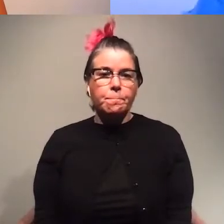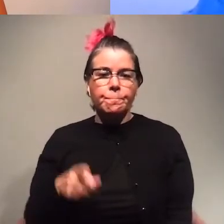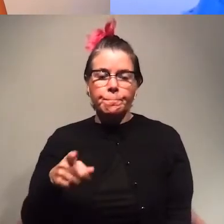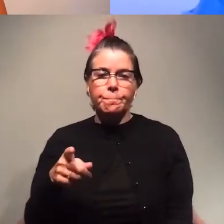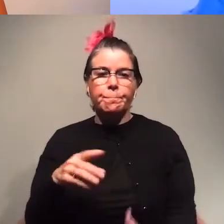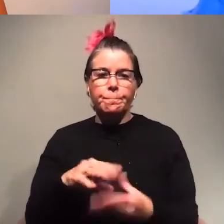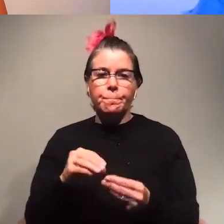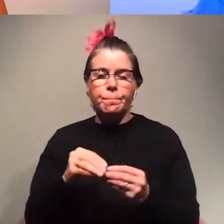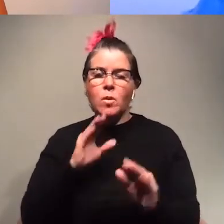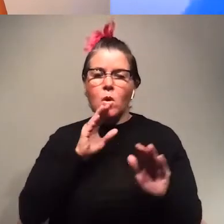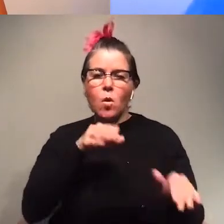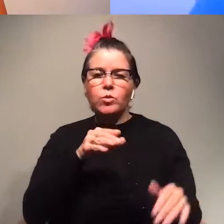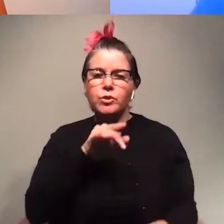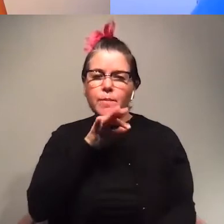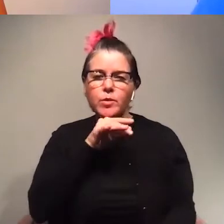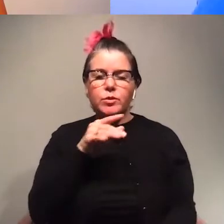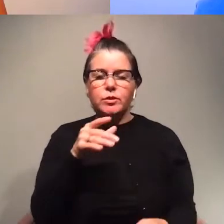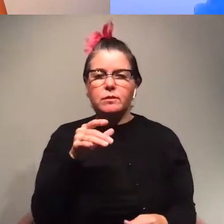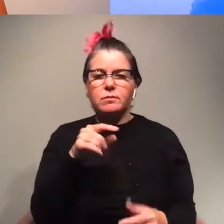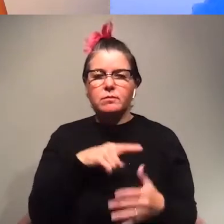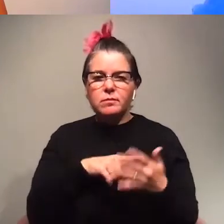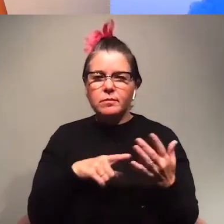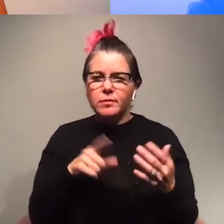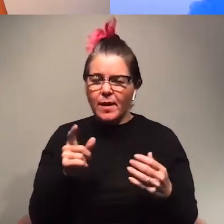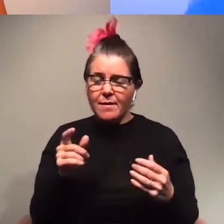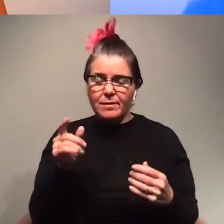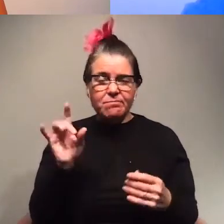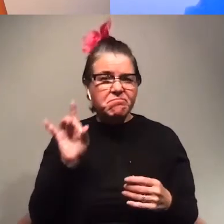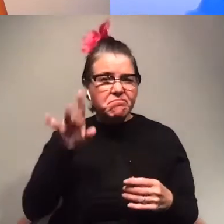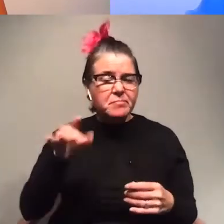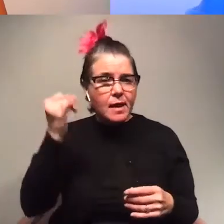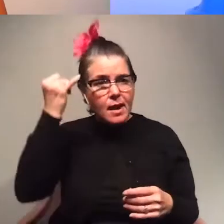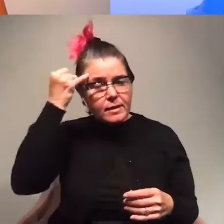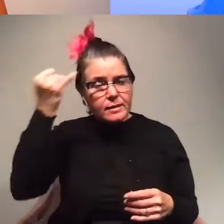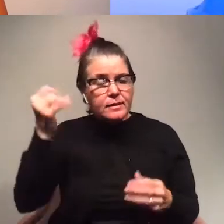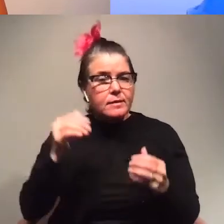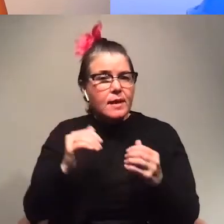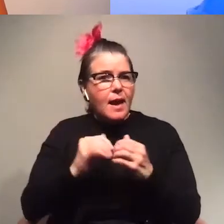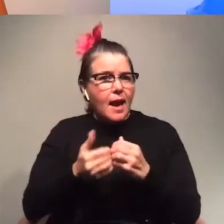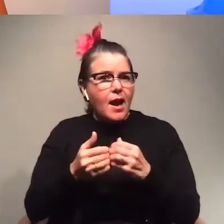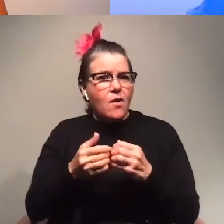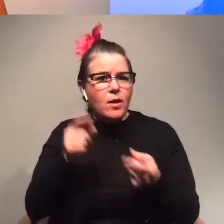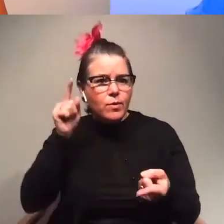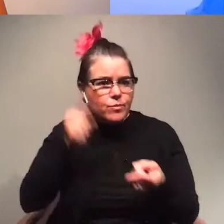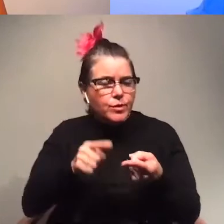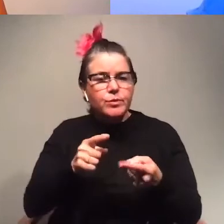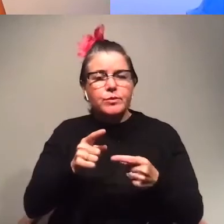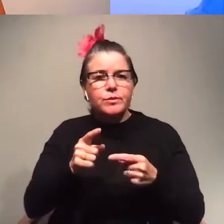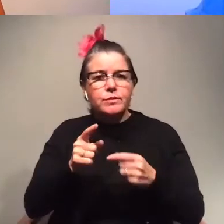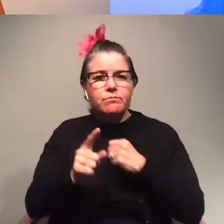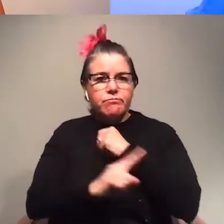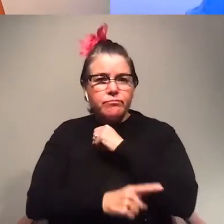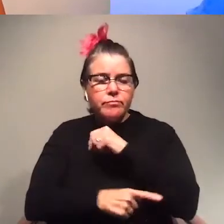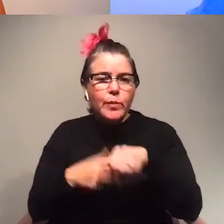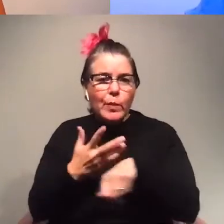ocean pollution and things like that. Do you have any like tips or ideas of, someone's asking like, how can we reduce waste in the ocean, and maybe like